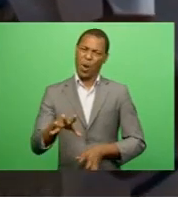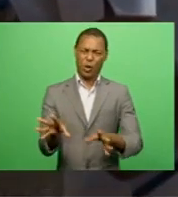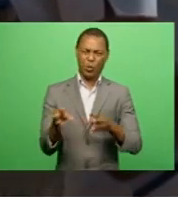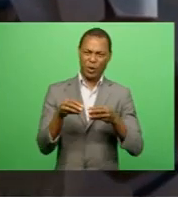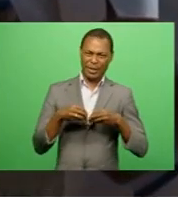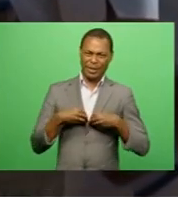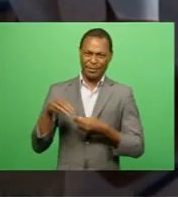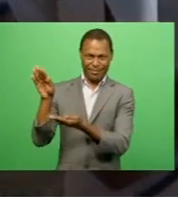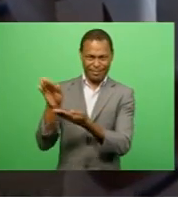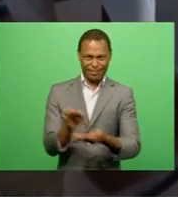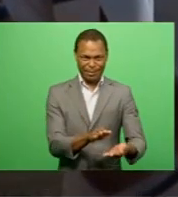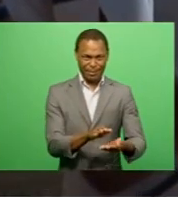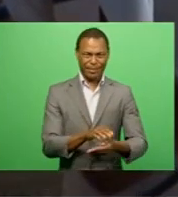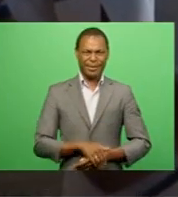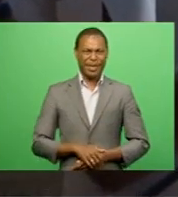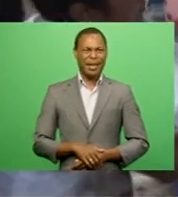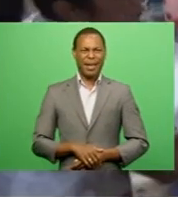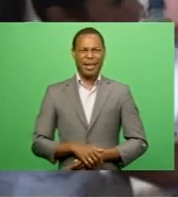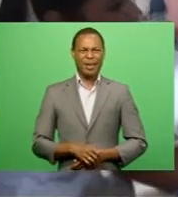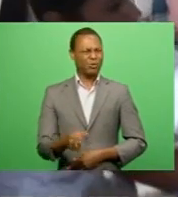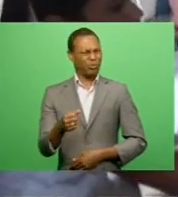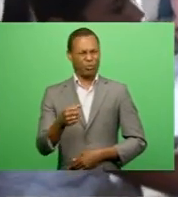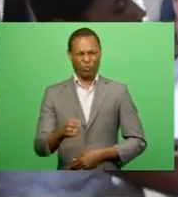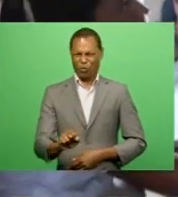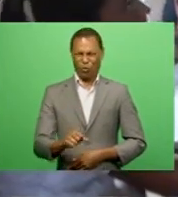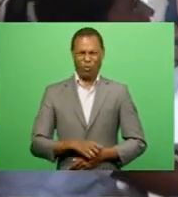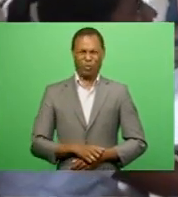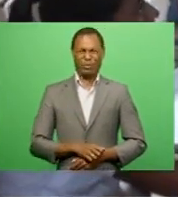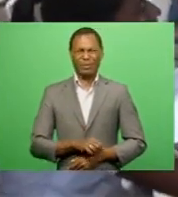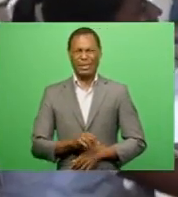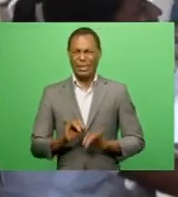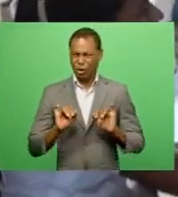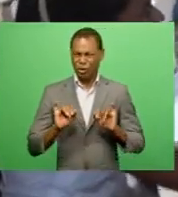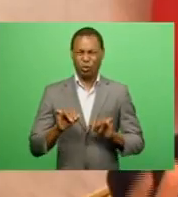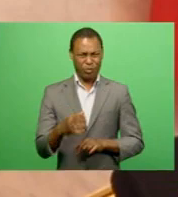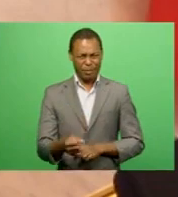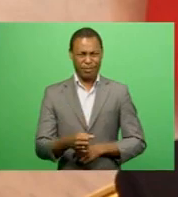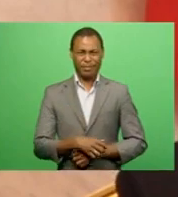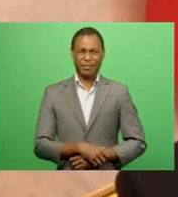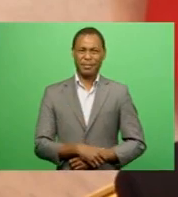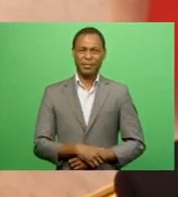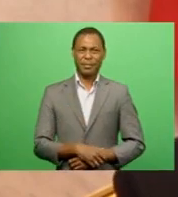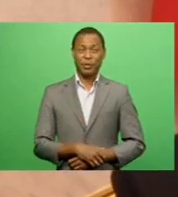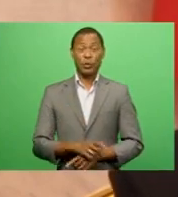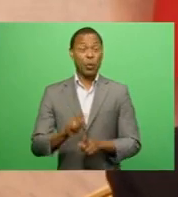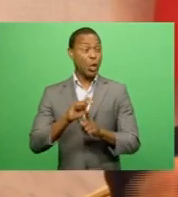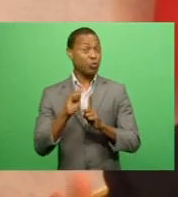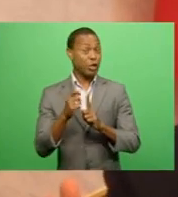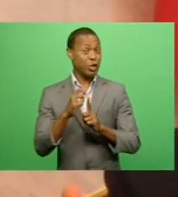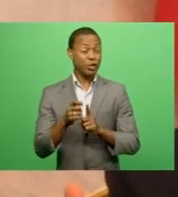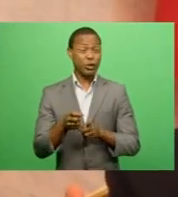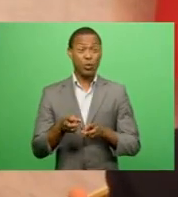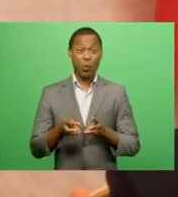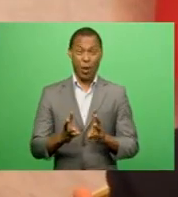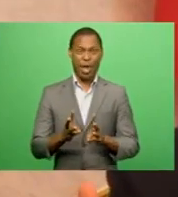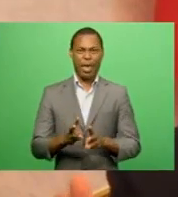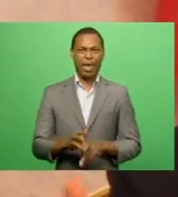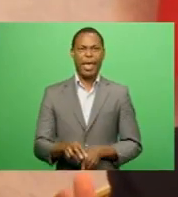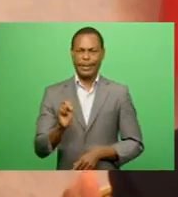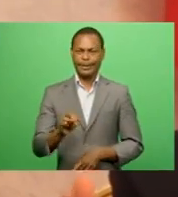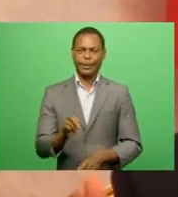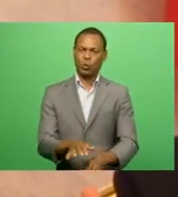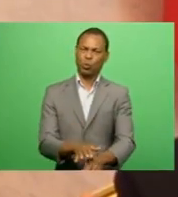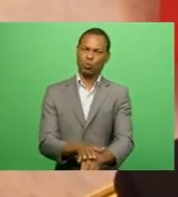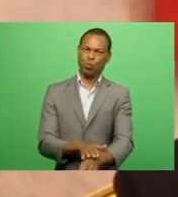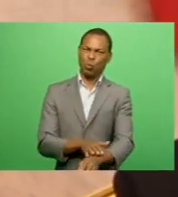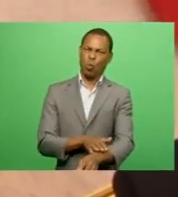few cases of abnormal reactions. Of course, according to the usual traditional way, that it should take longer because